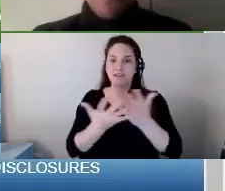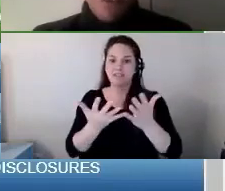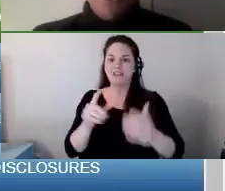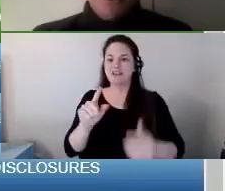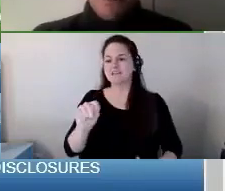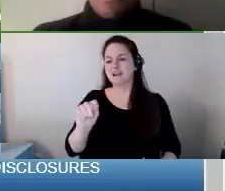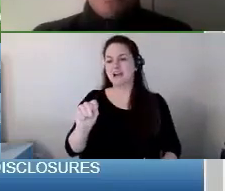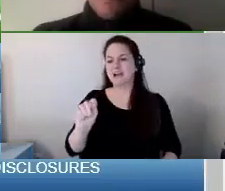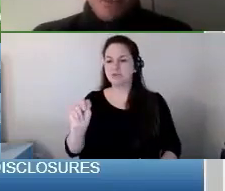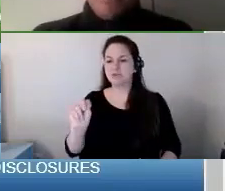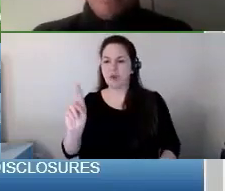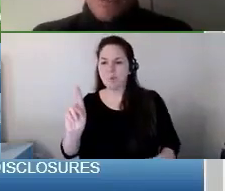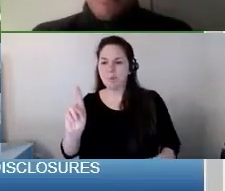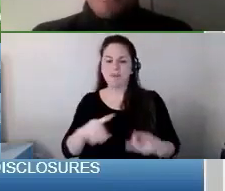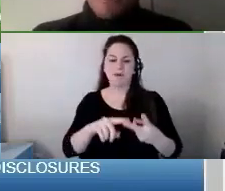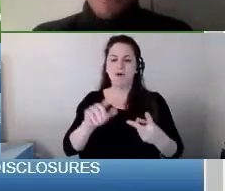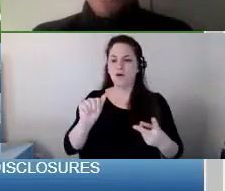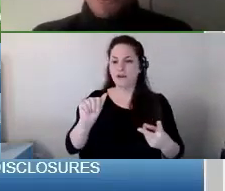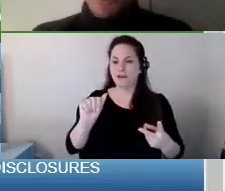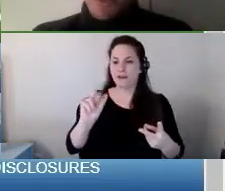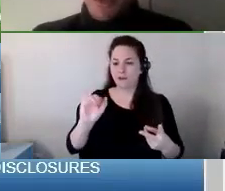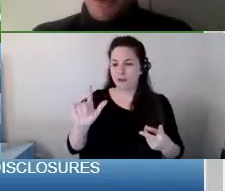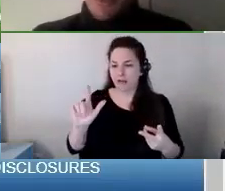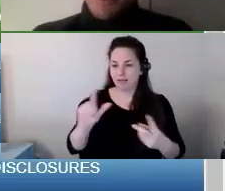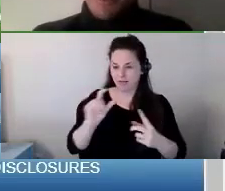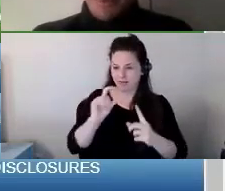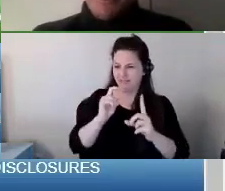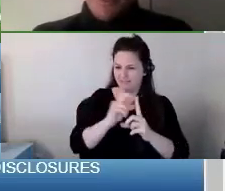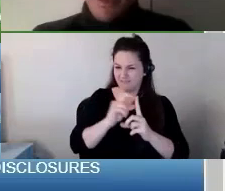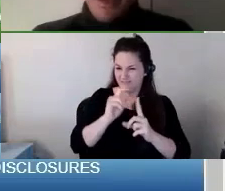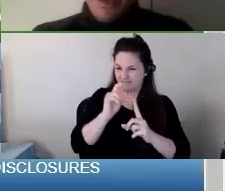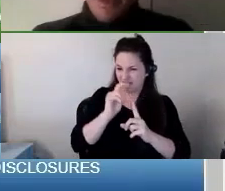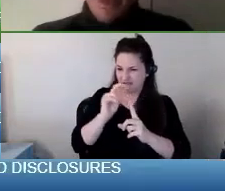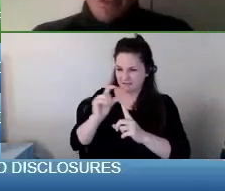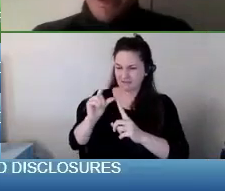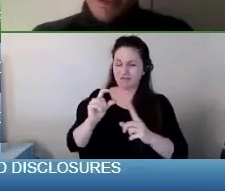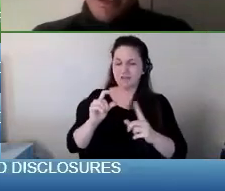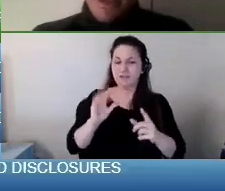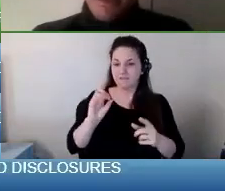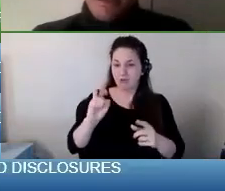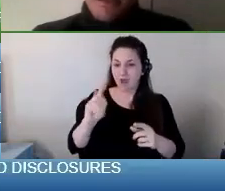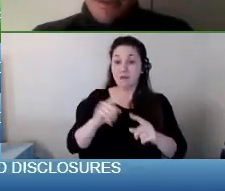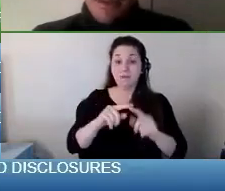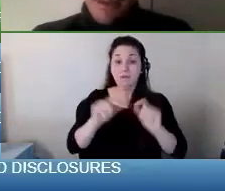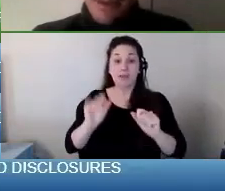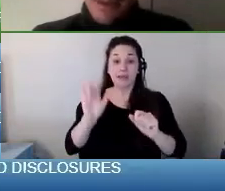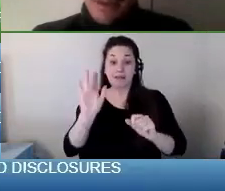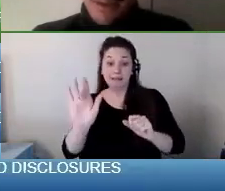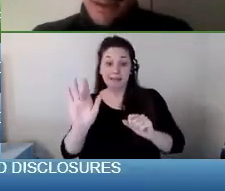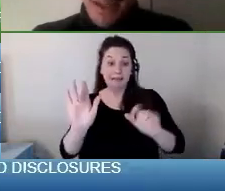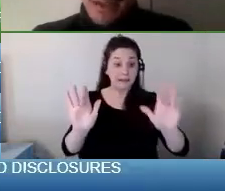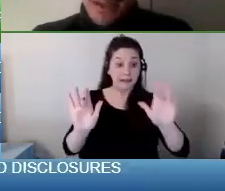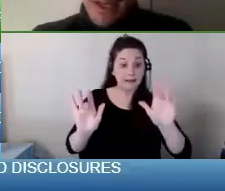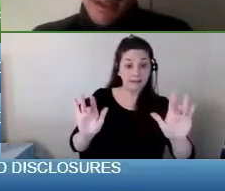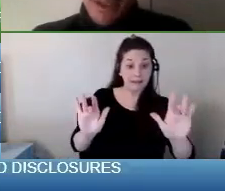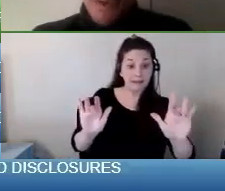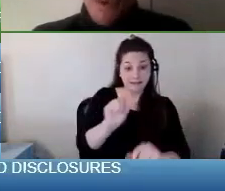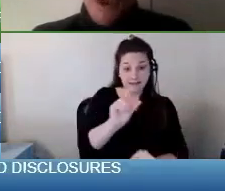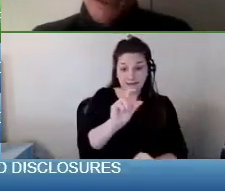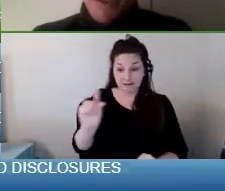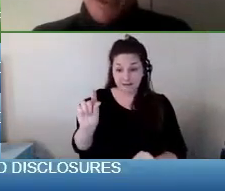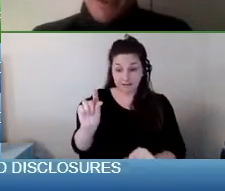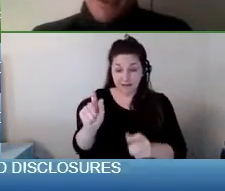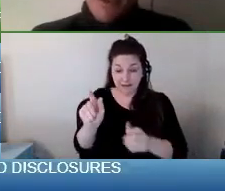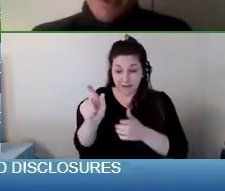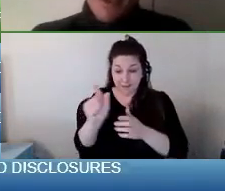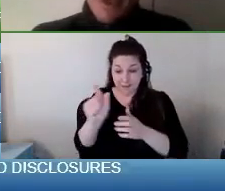Roman or Arial, right? But then you can click this and click this, select the text that you